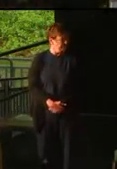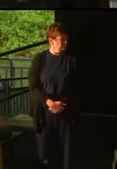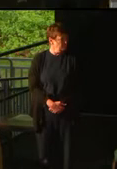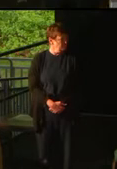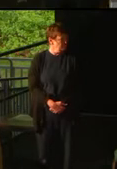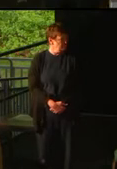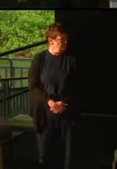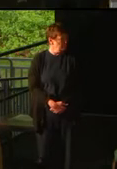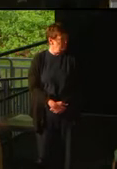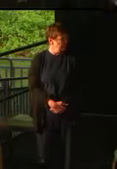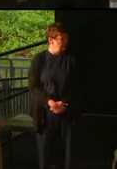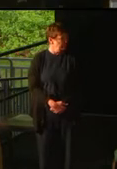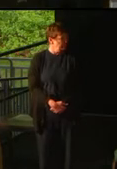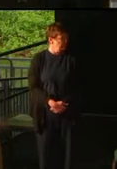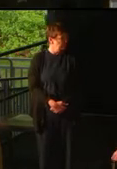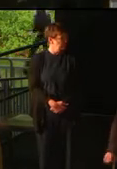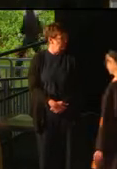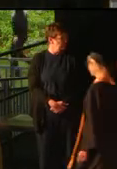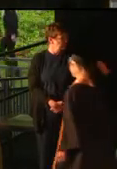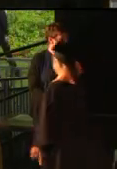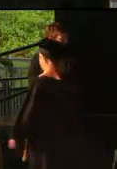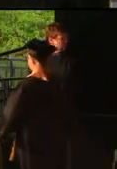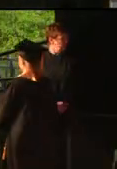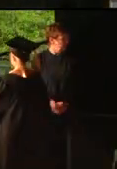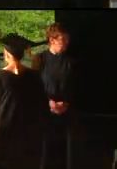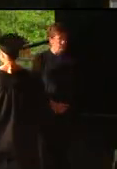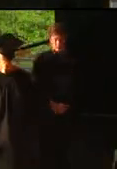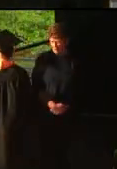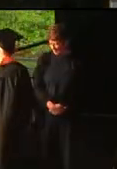Felicia Priscilla Ojadi